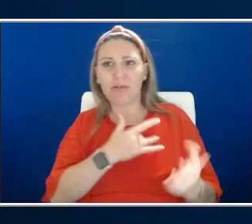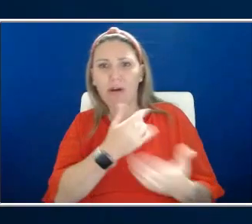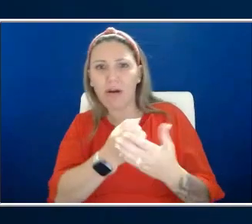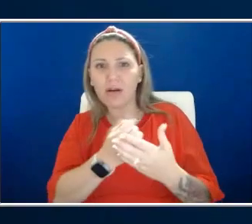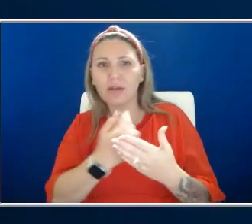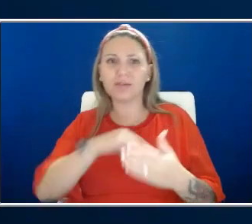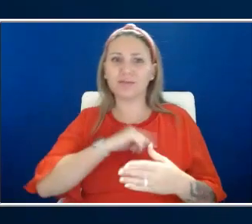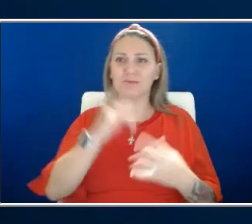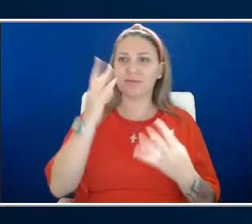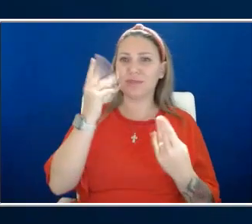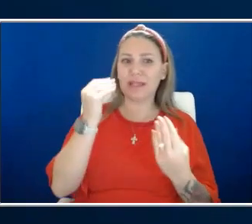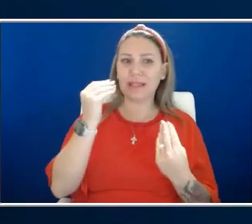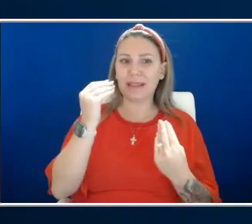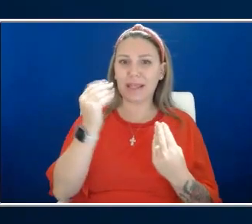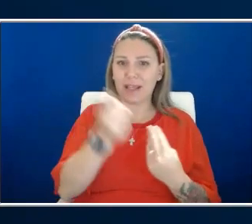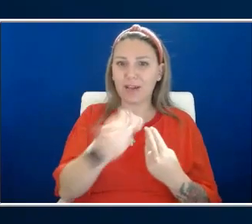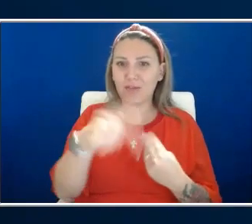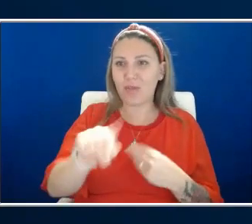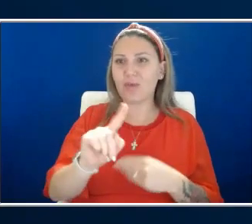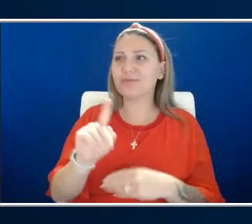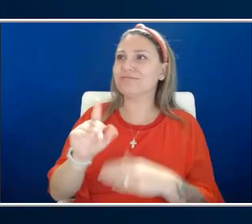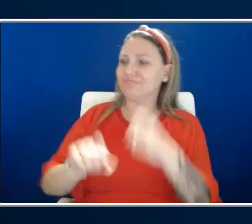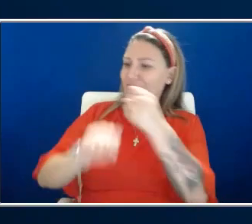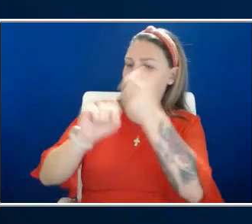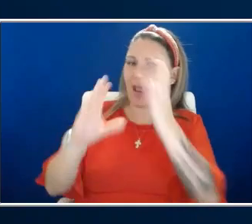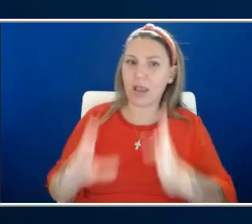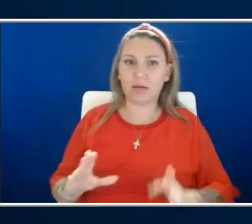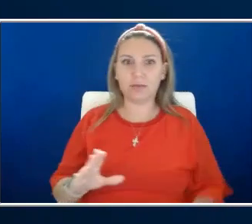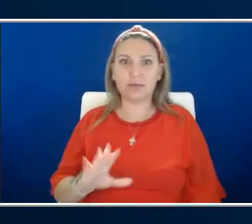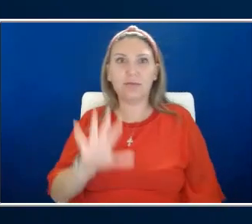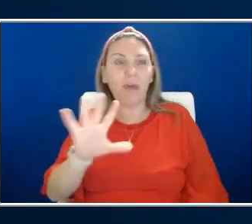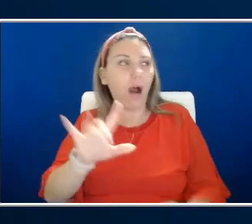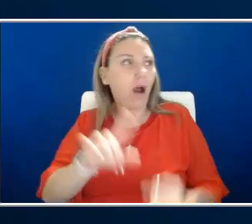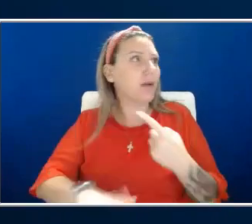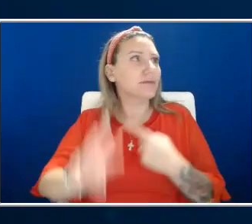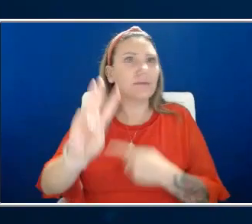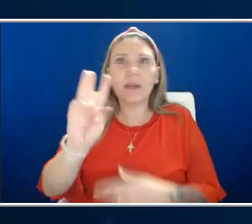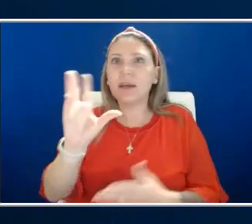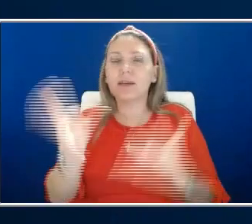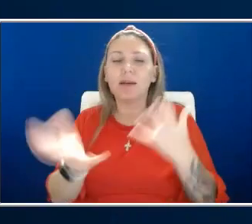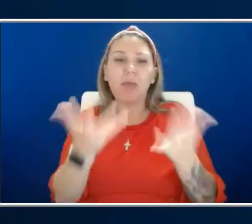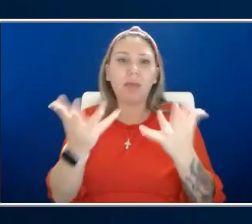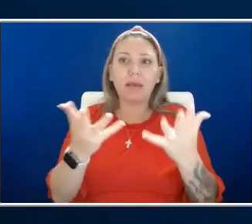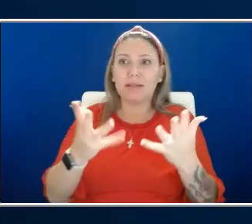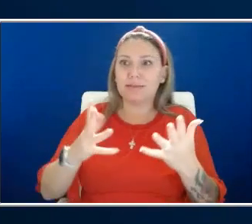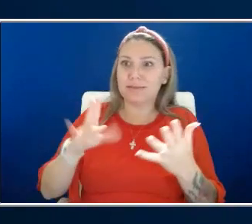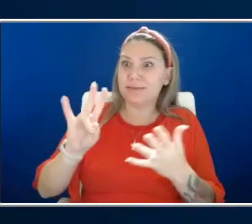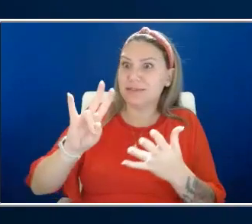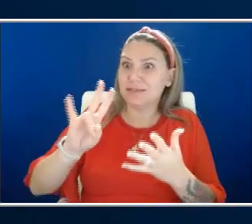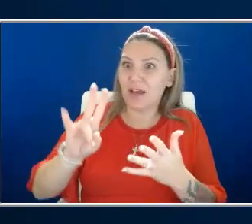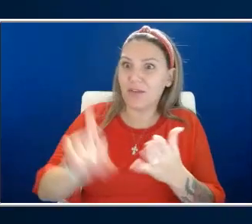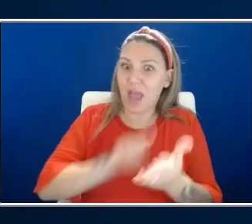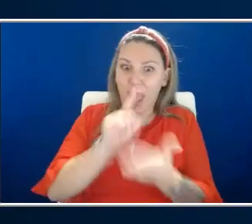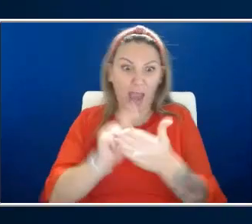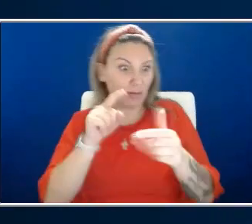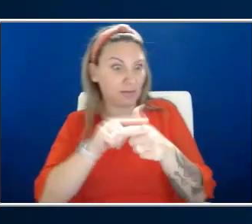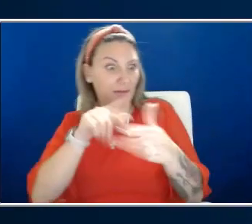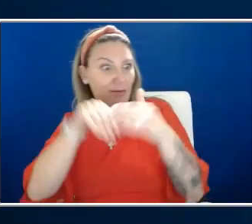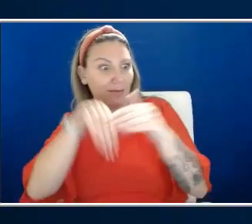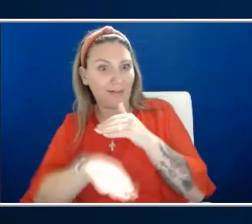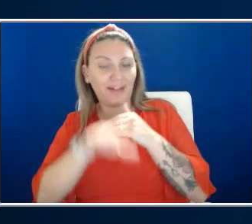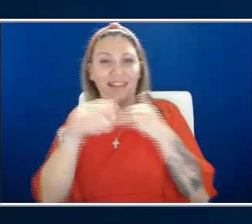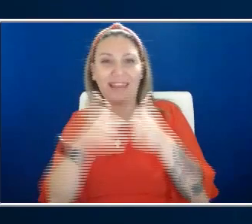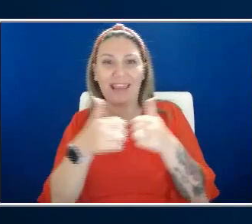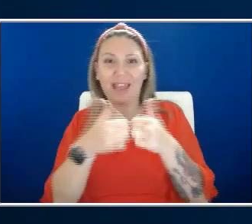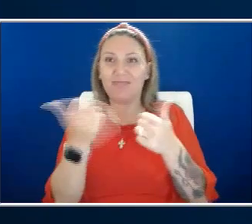it, some of these fans are out there 5, 6, maybe 7 hours, out in the parking lot and coming in. So life just happens. I mean, anything can